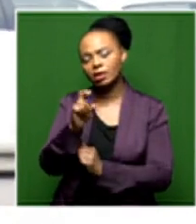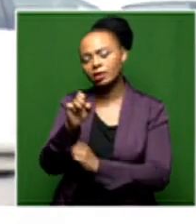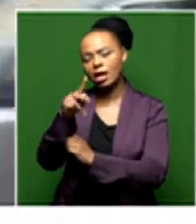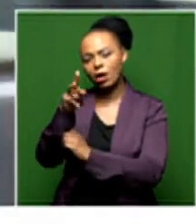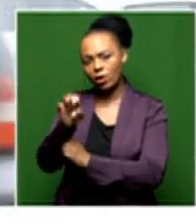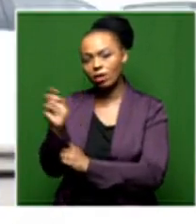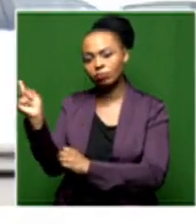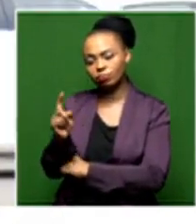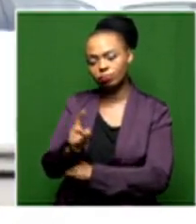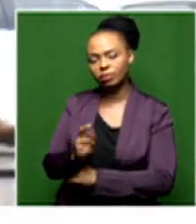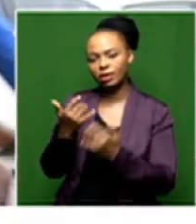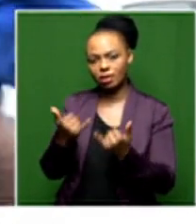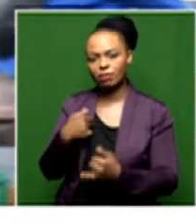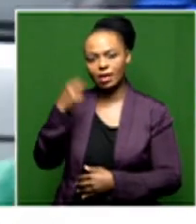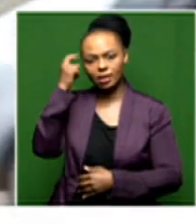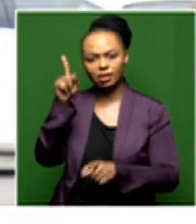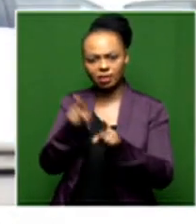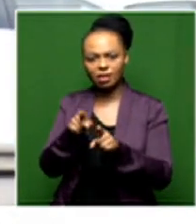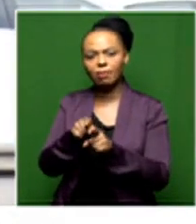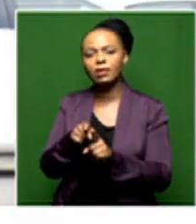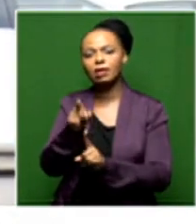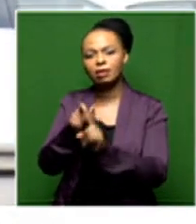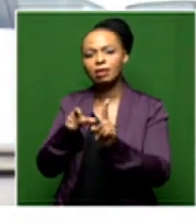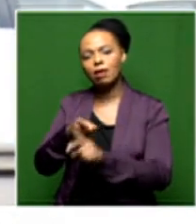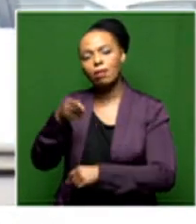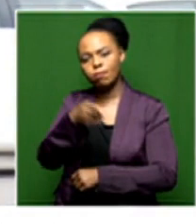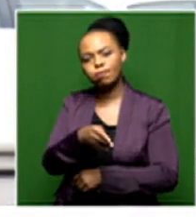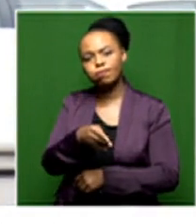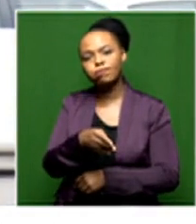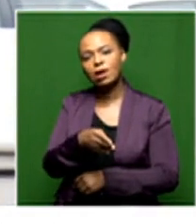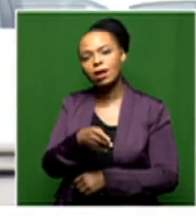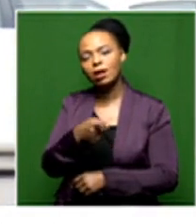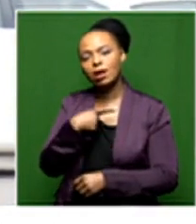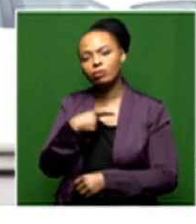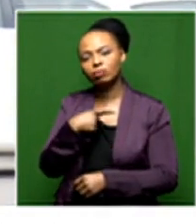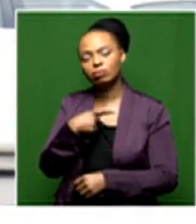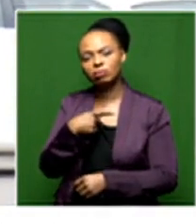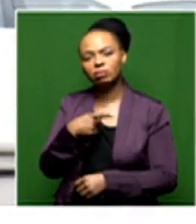here. I understand that she'll read the eulogy on behalf of